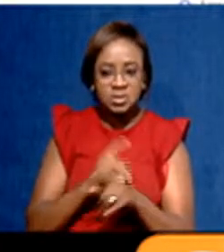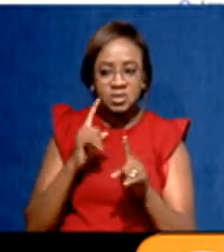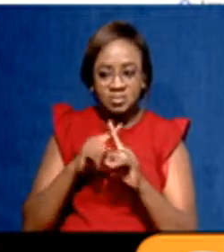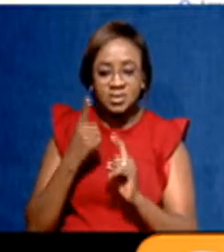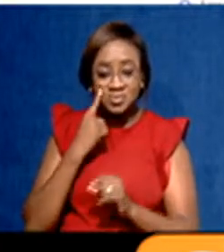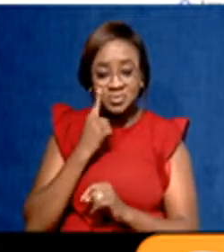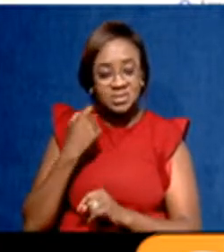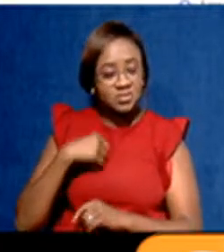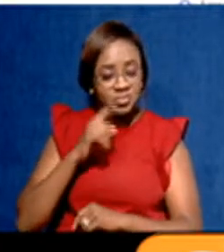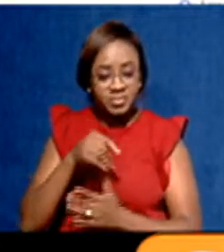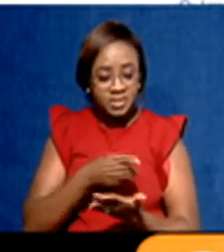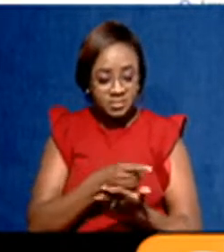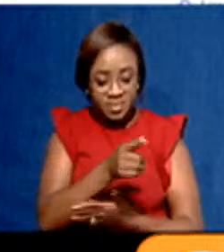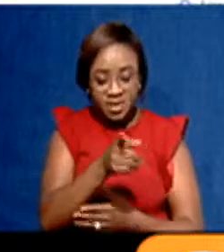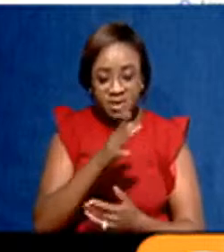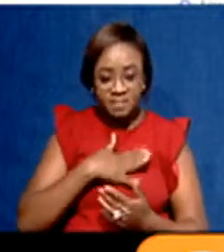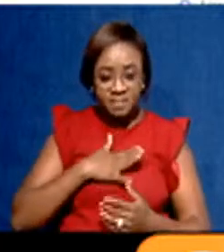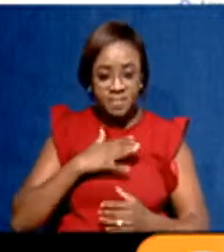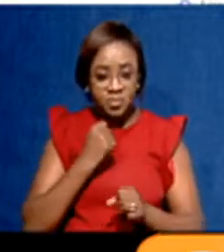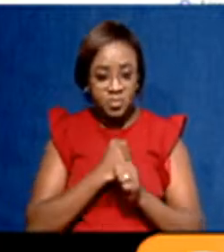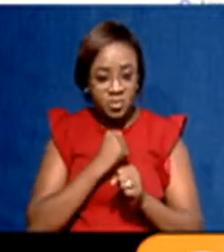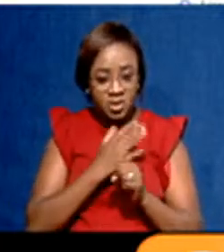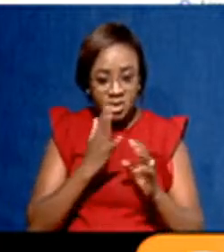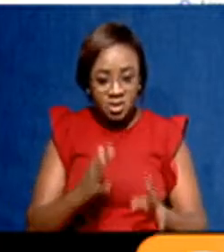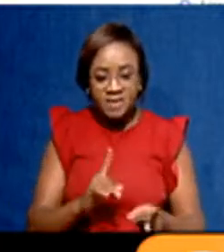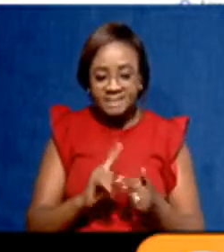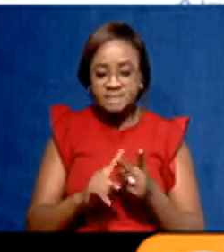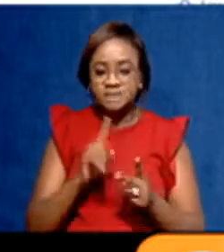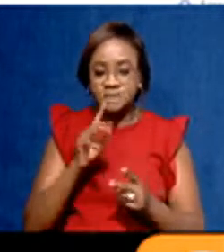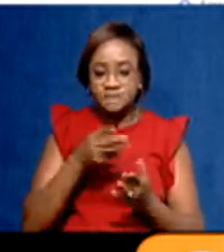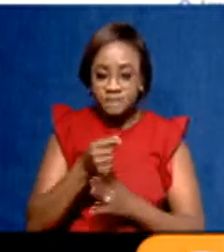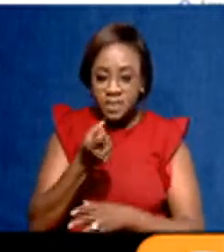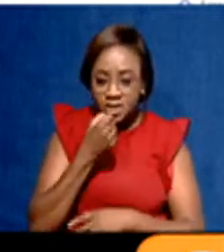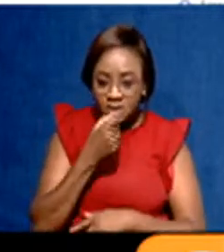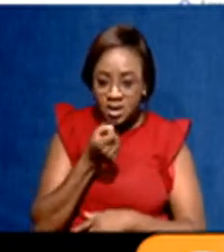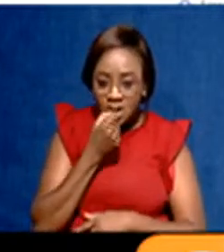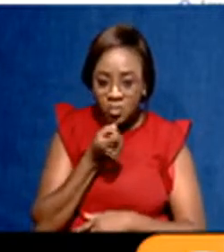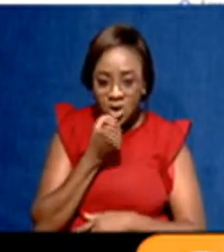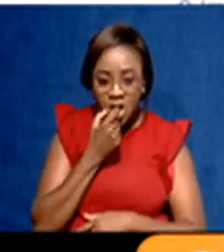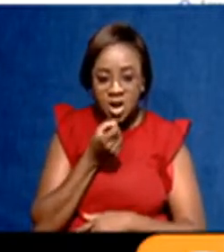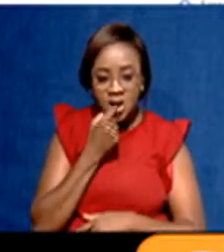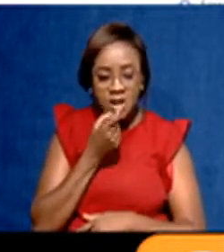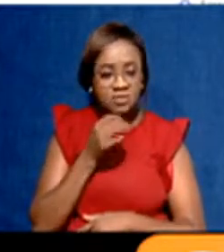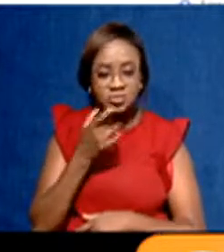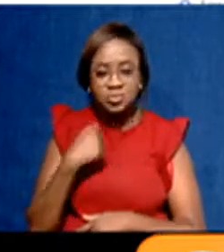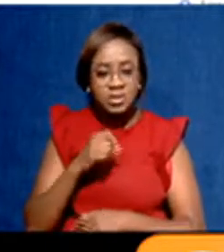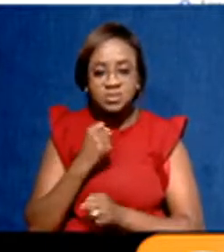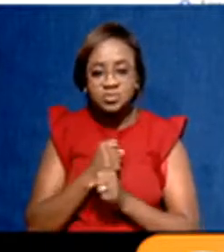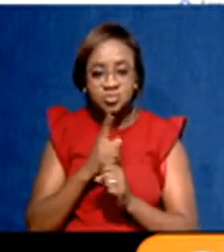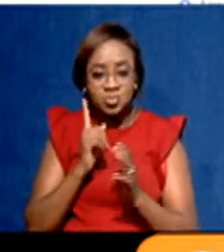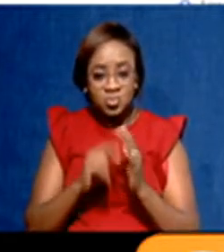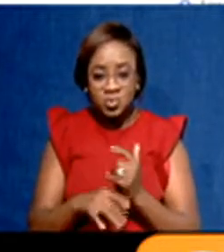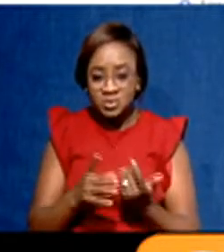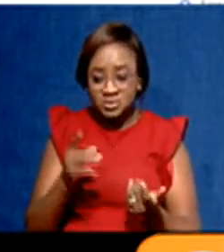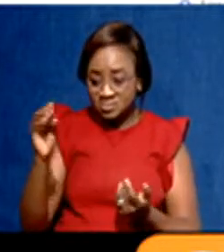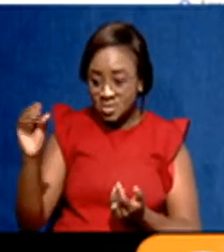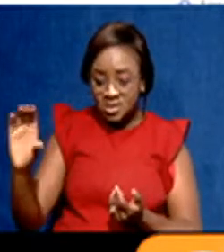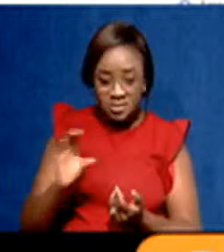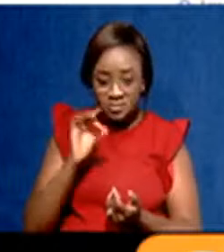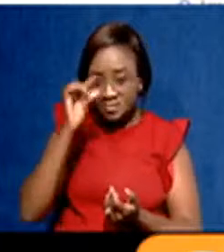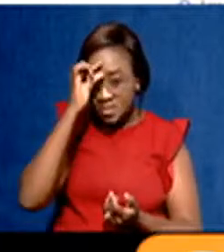to pay our employees. We still have to buy drugs. Now, what do if you don't get exchequer